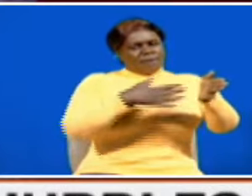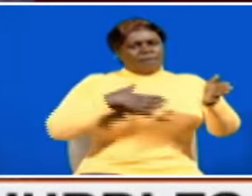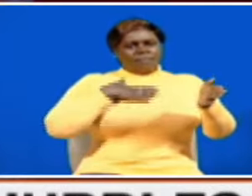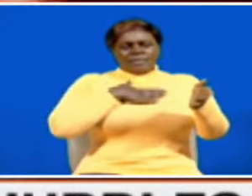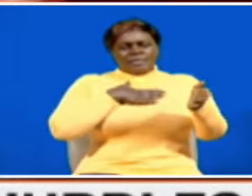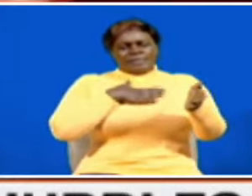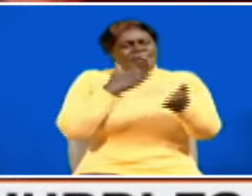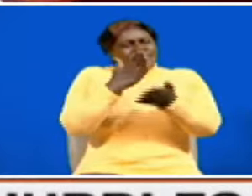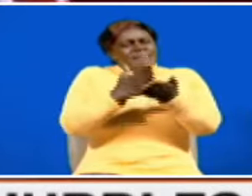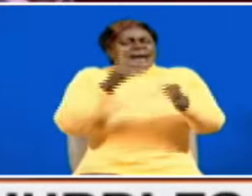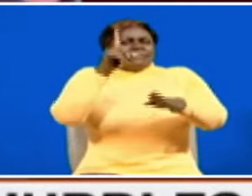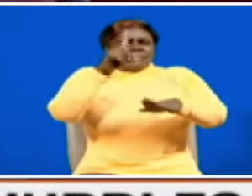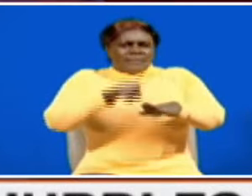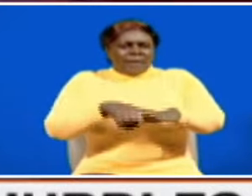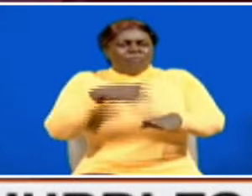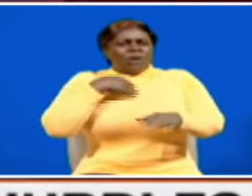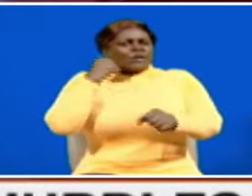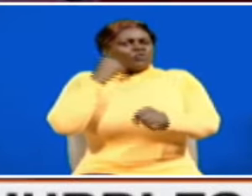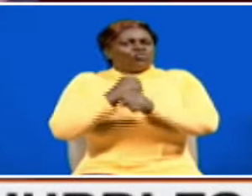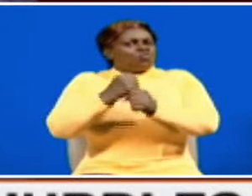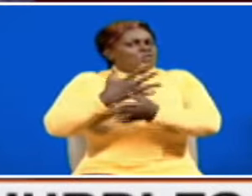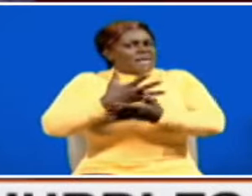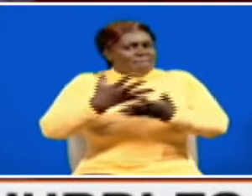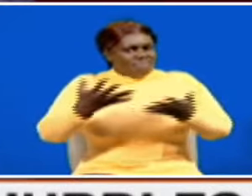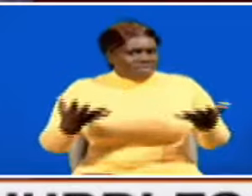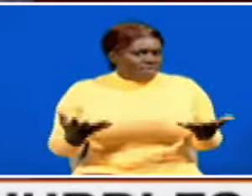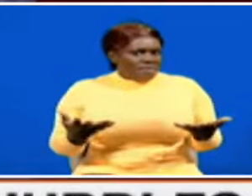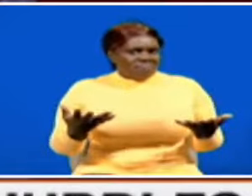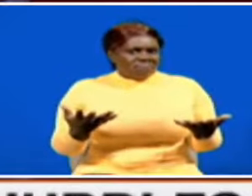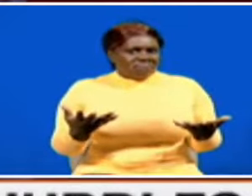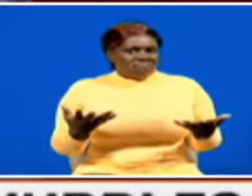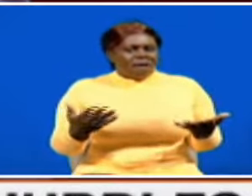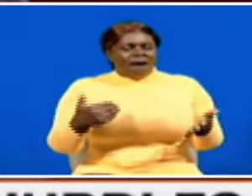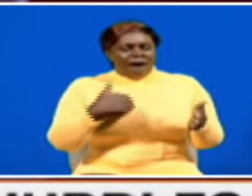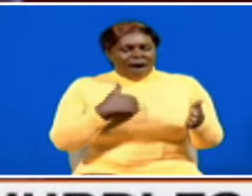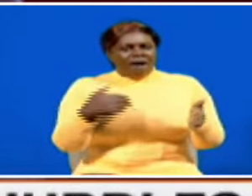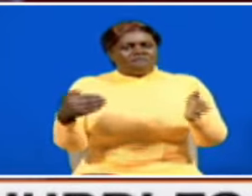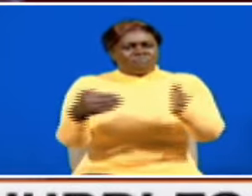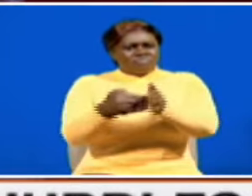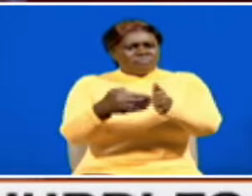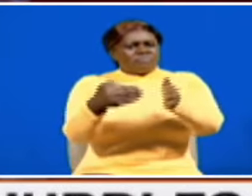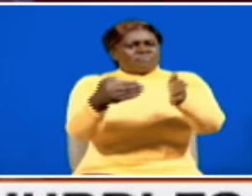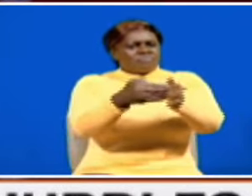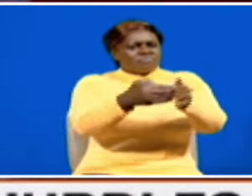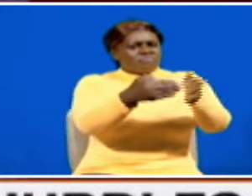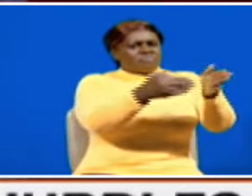Kwa sababu saa zingine tukitaka kufanya kazi fulani tunaweka vizuizi.